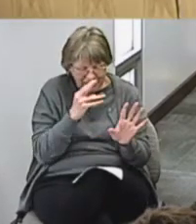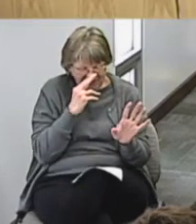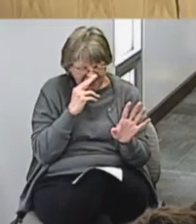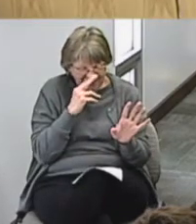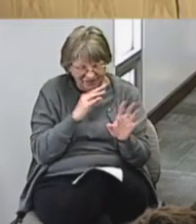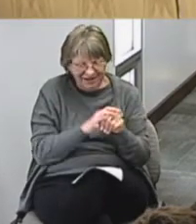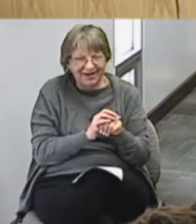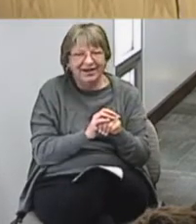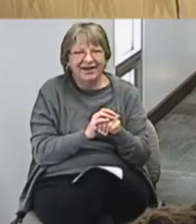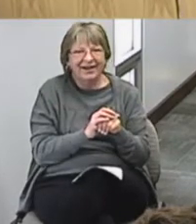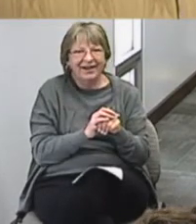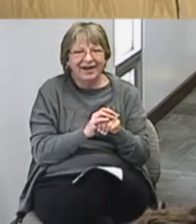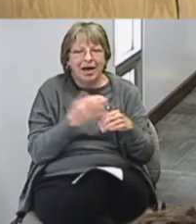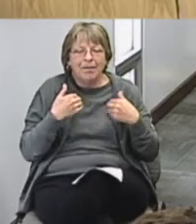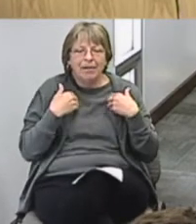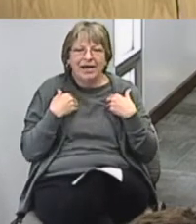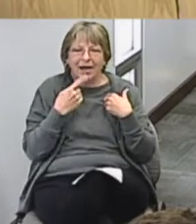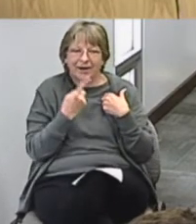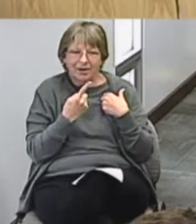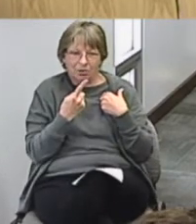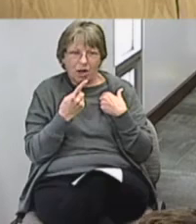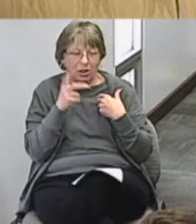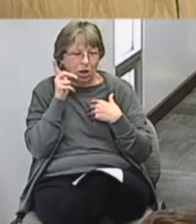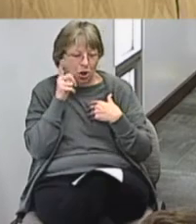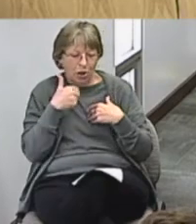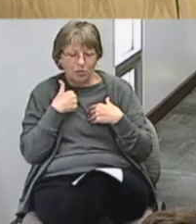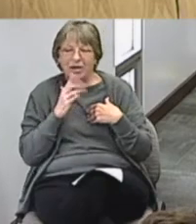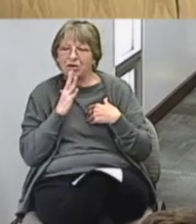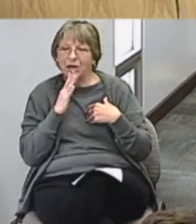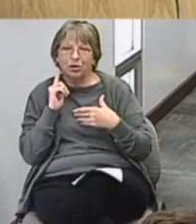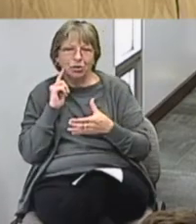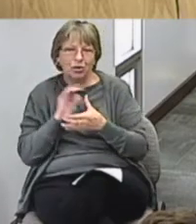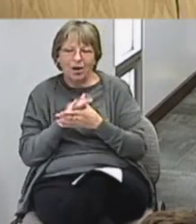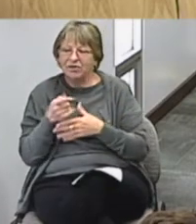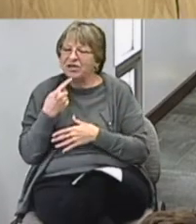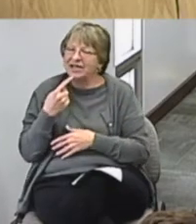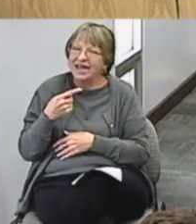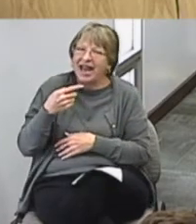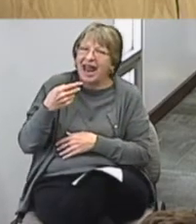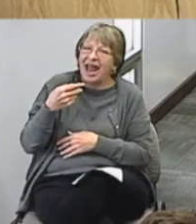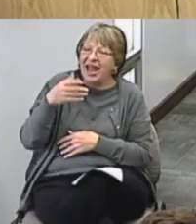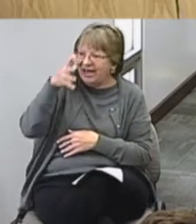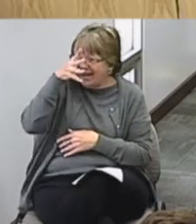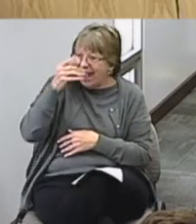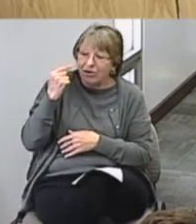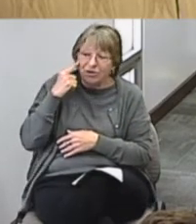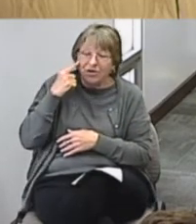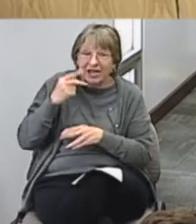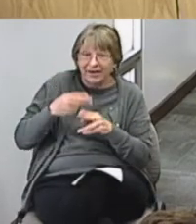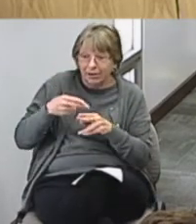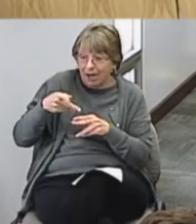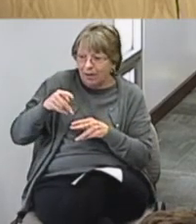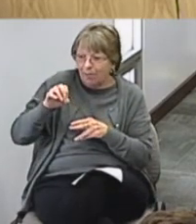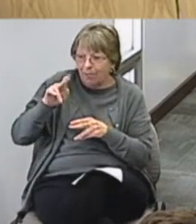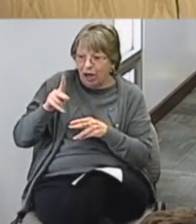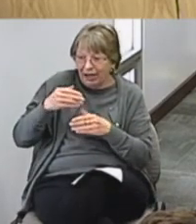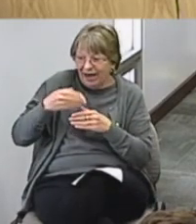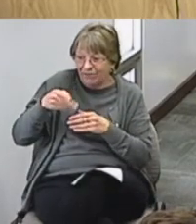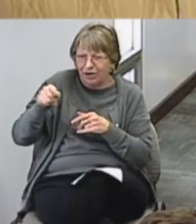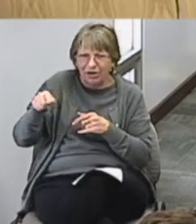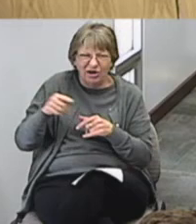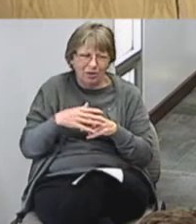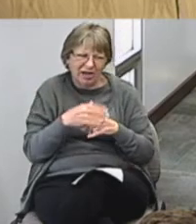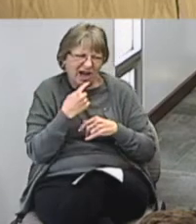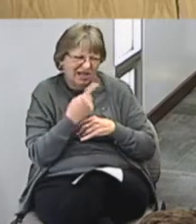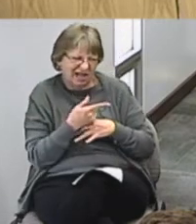talking to my wife about it. My youngest child overheard me speaking, and she said, "Hey, Dad, do you think they'll name a park after you?" And I said, "I think there's something in the